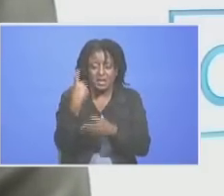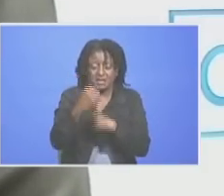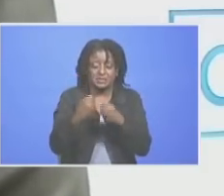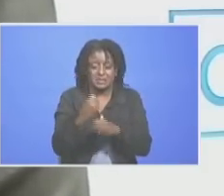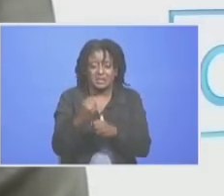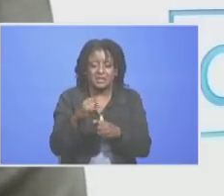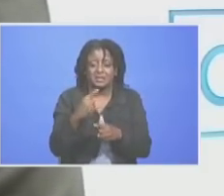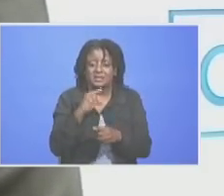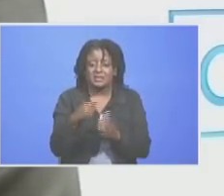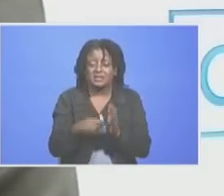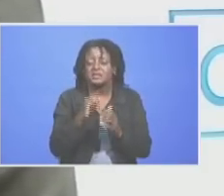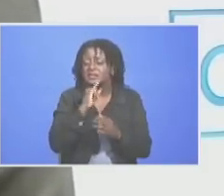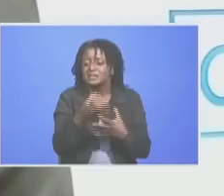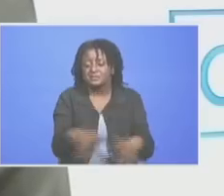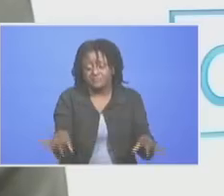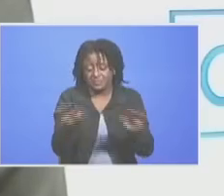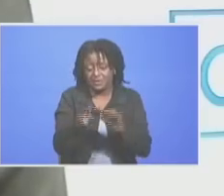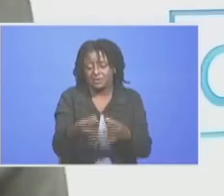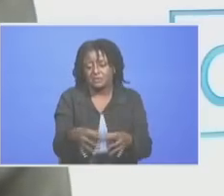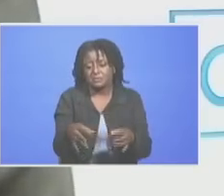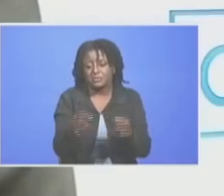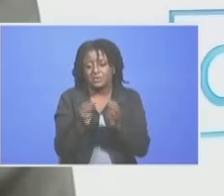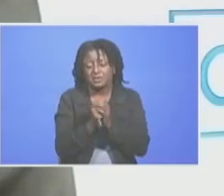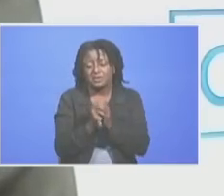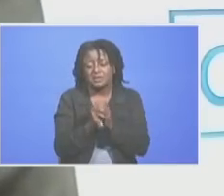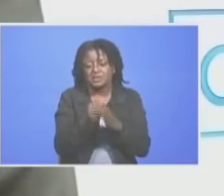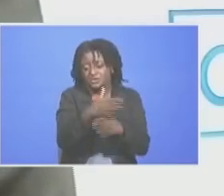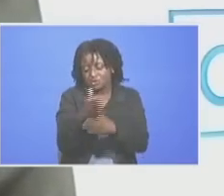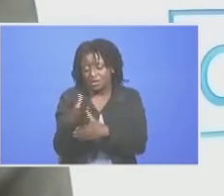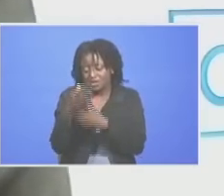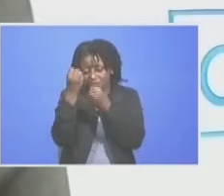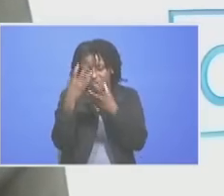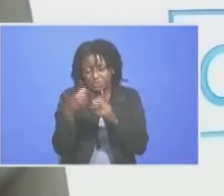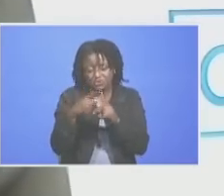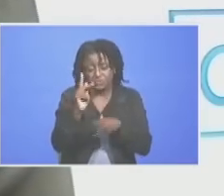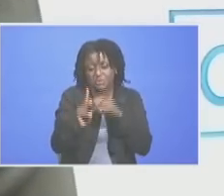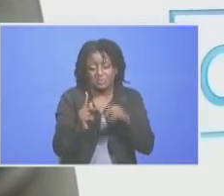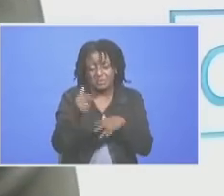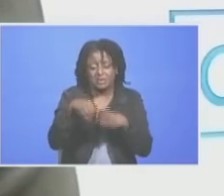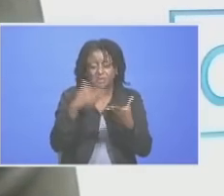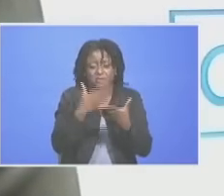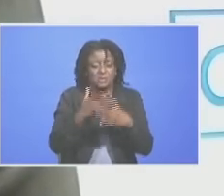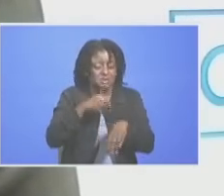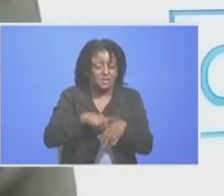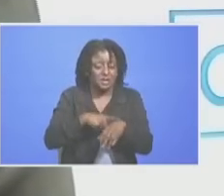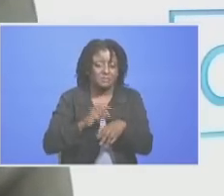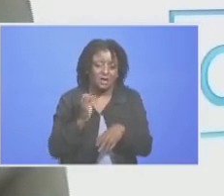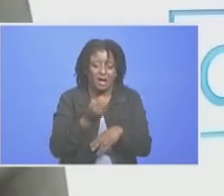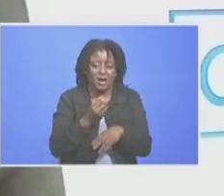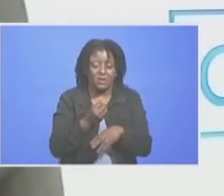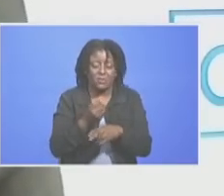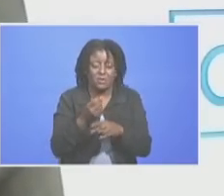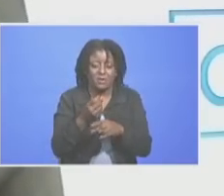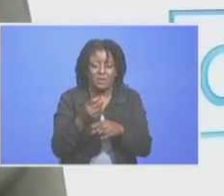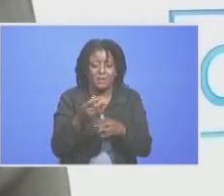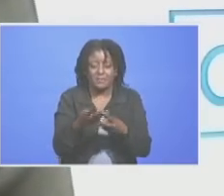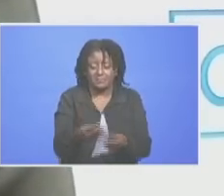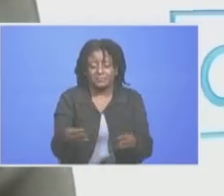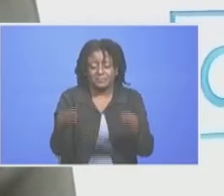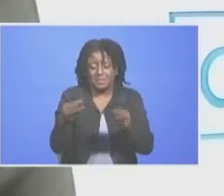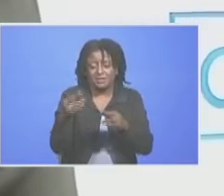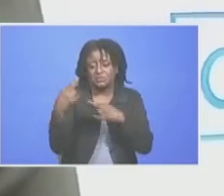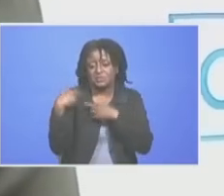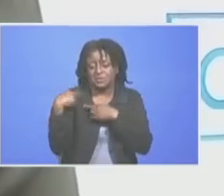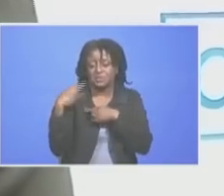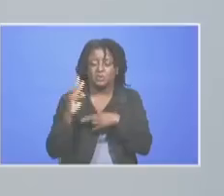disseminating the information to the public in a timely manner is really our primary responsibility. And we take that responsibility